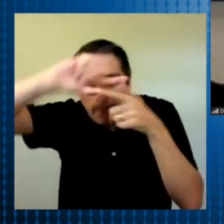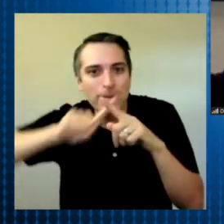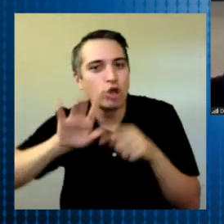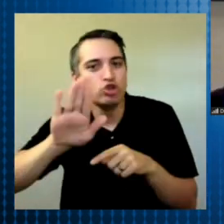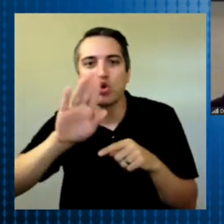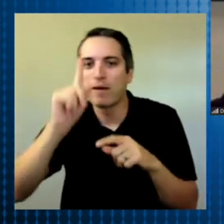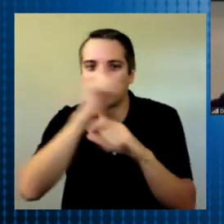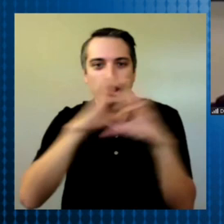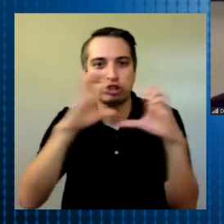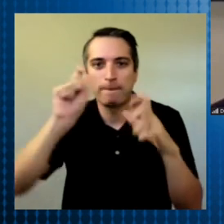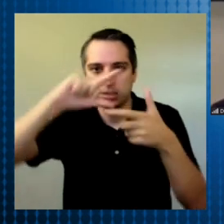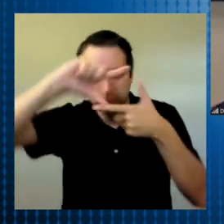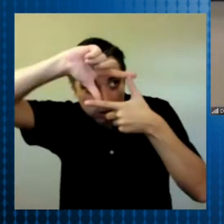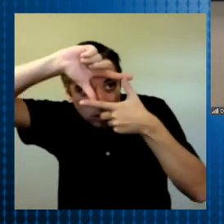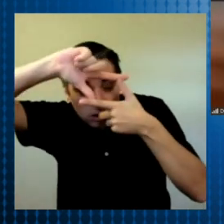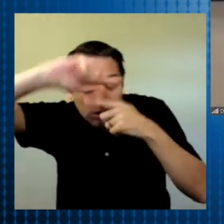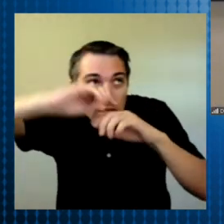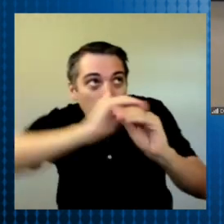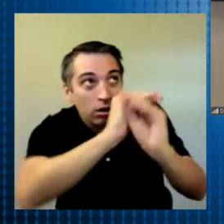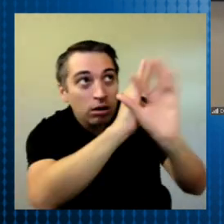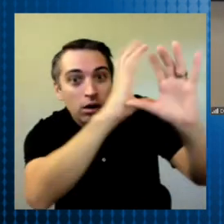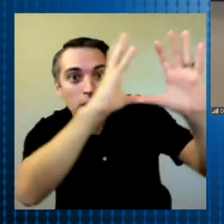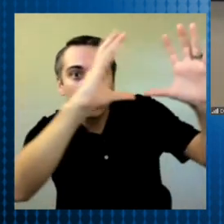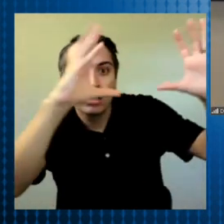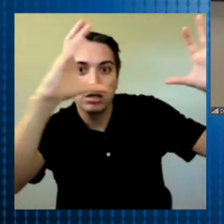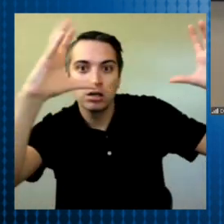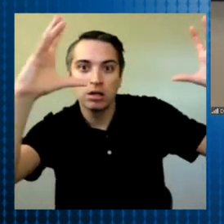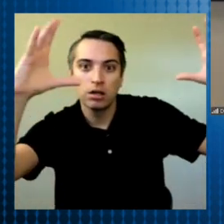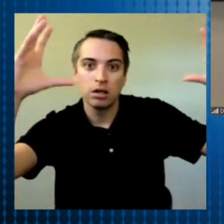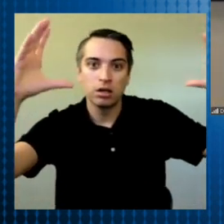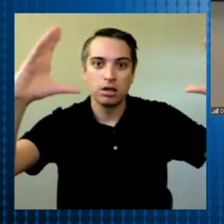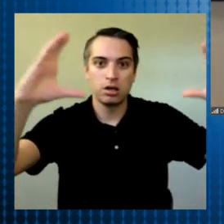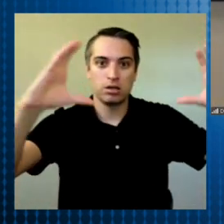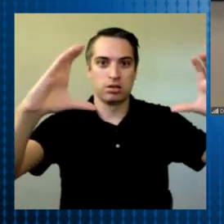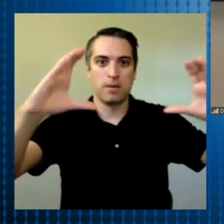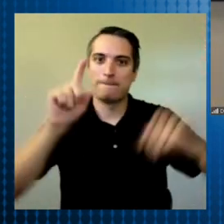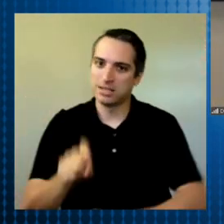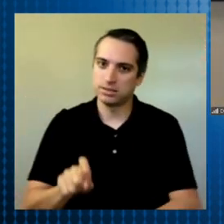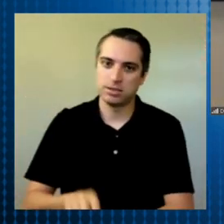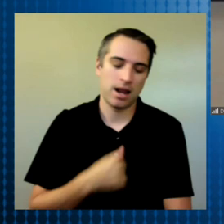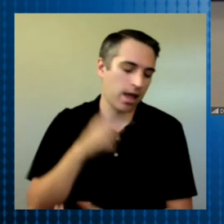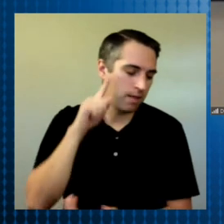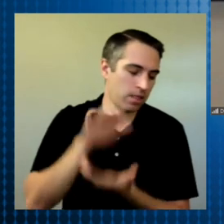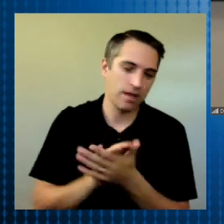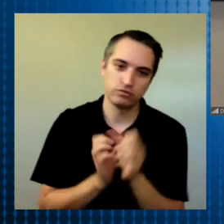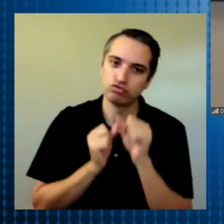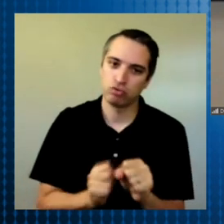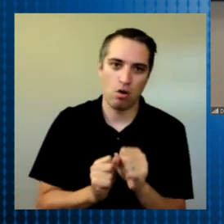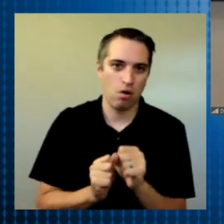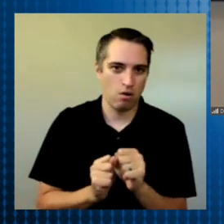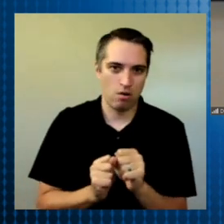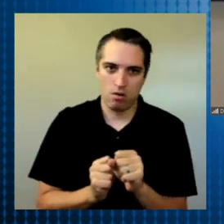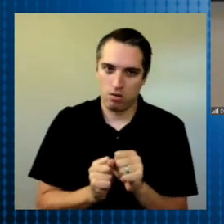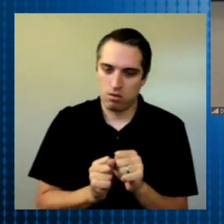be greater than the window you're looking through. And I believe very strongly, Madam President, that one of the things, now I'm an